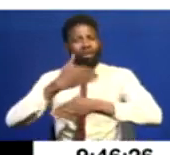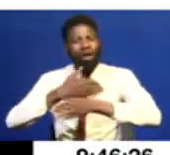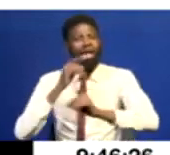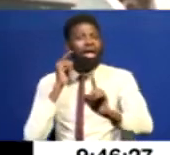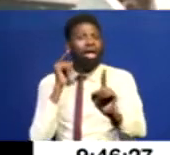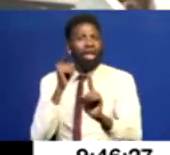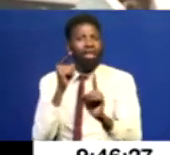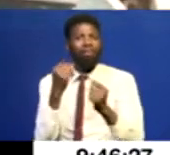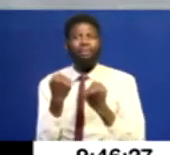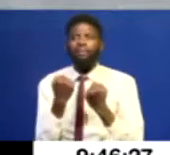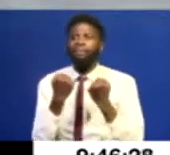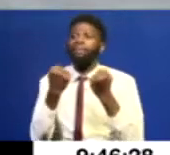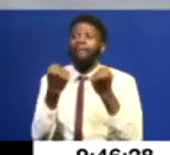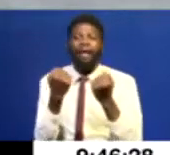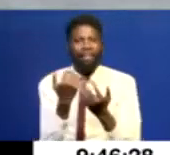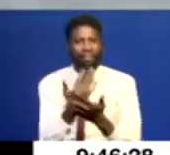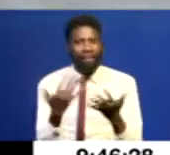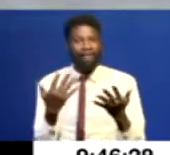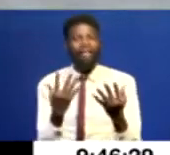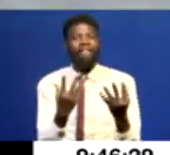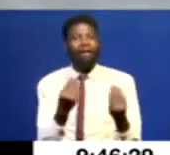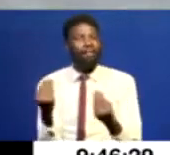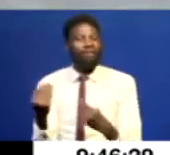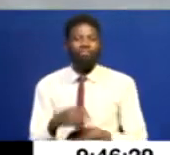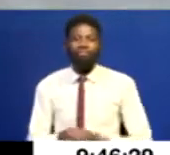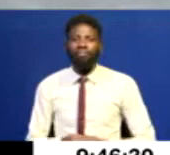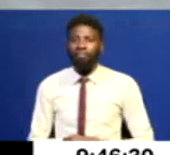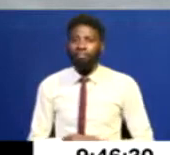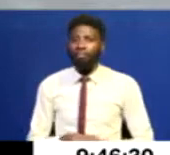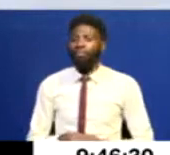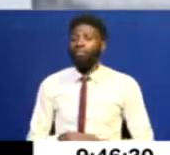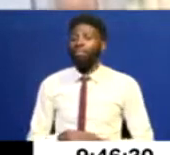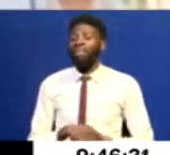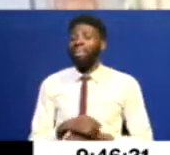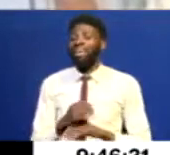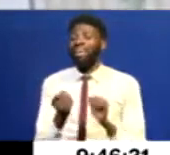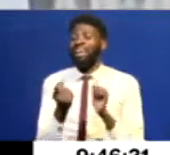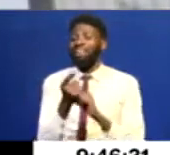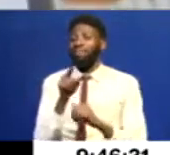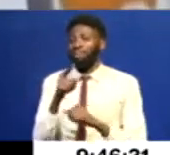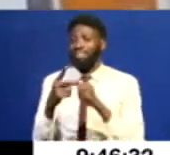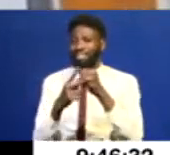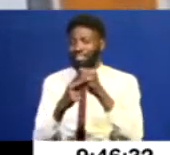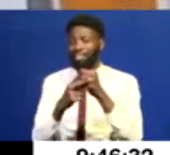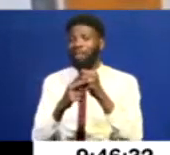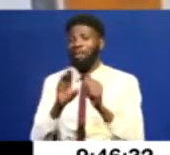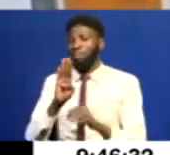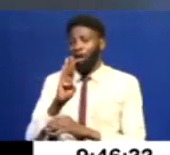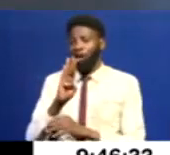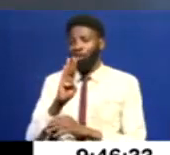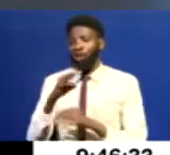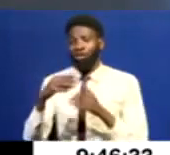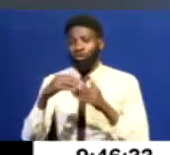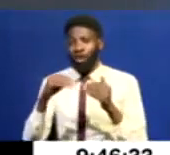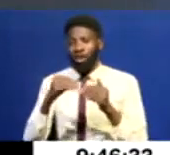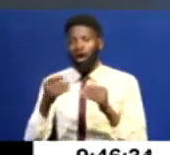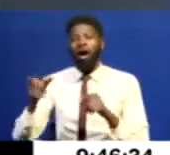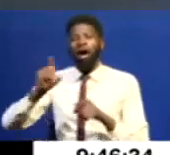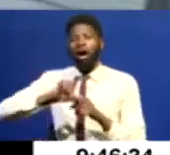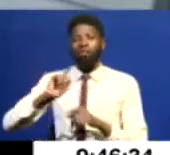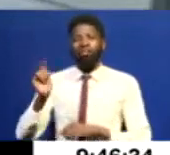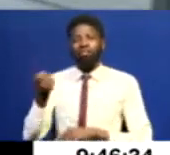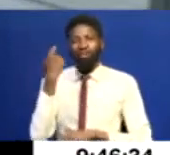more. In Kenya adds almost $11.7 billion to Kenya's gross domestic product and grew